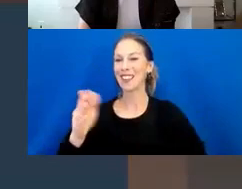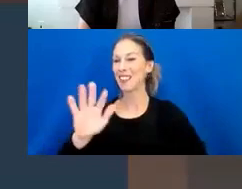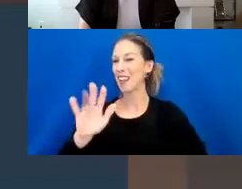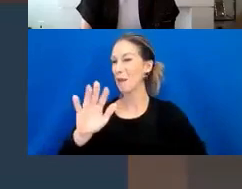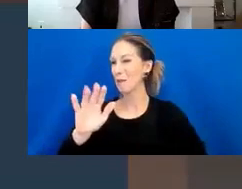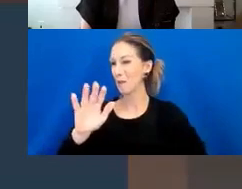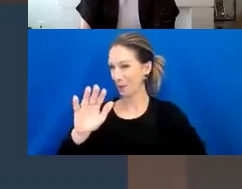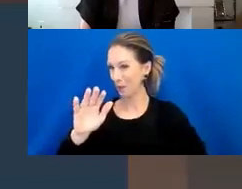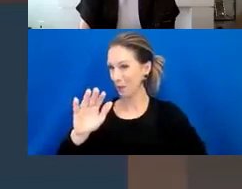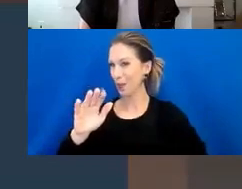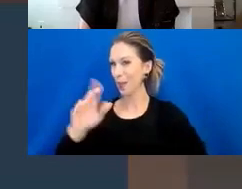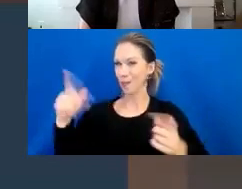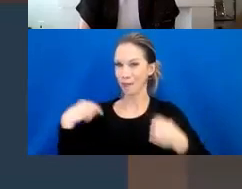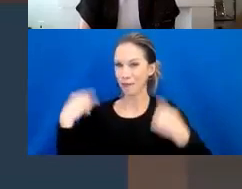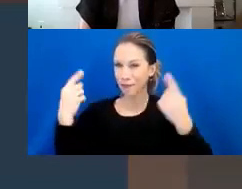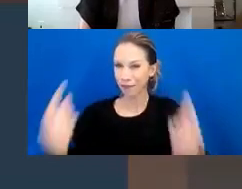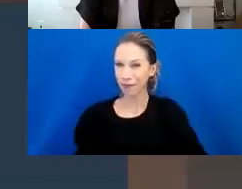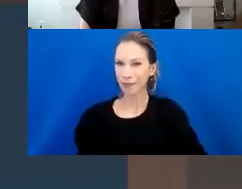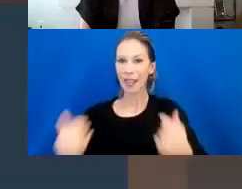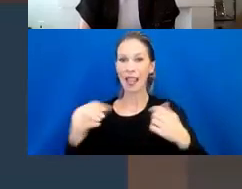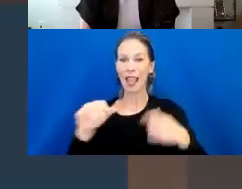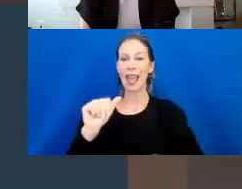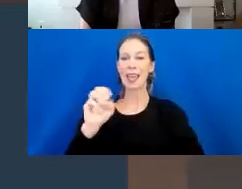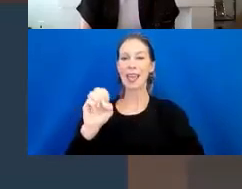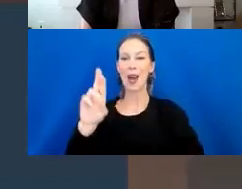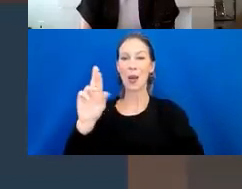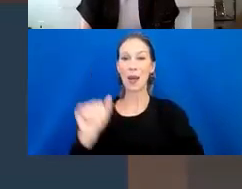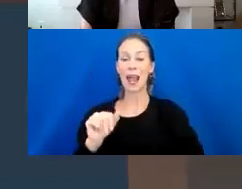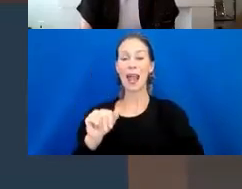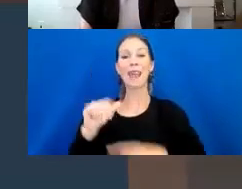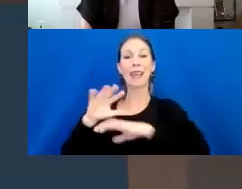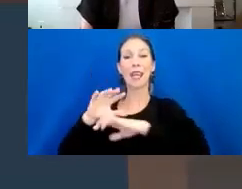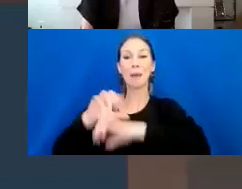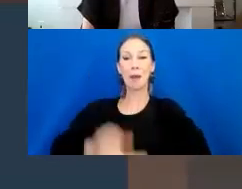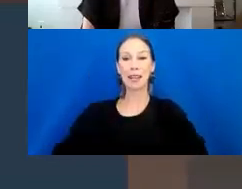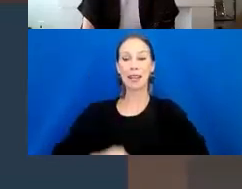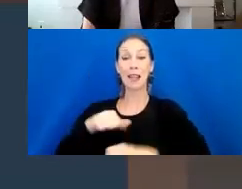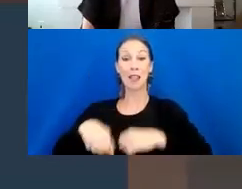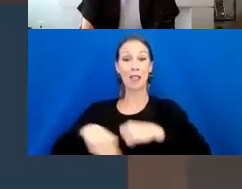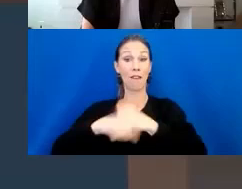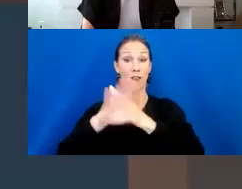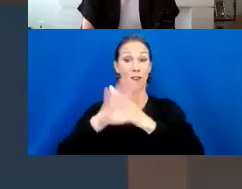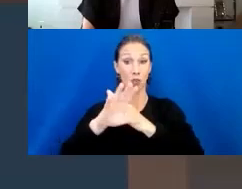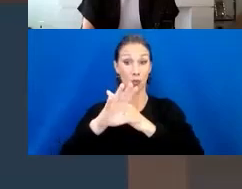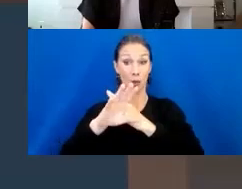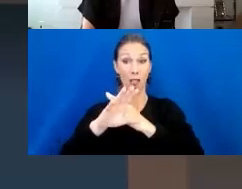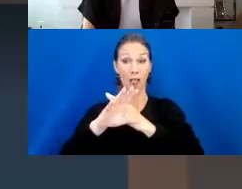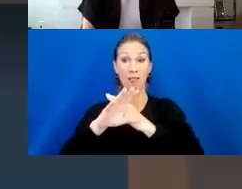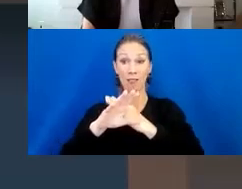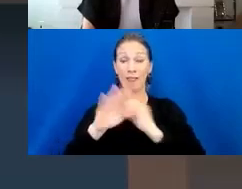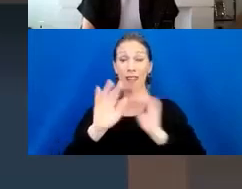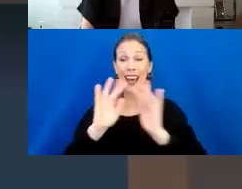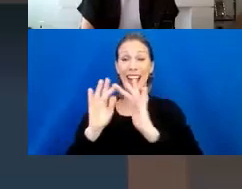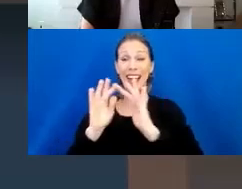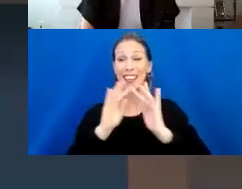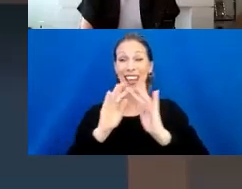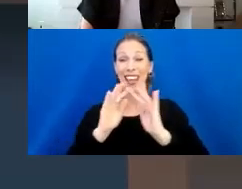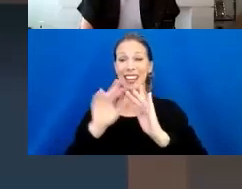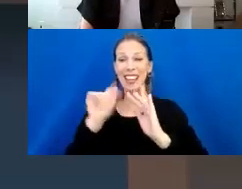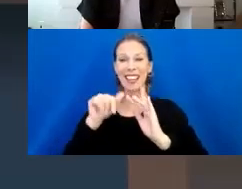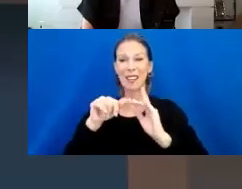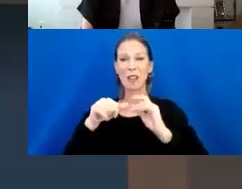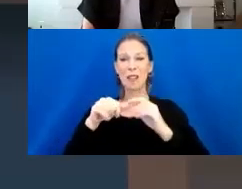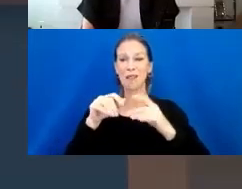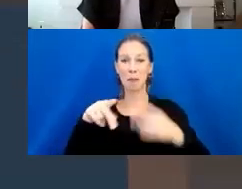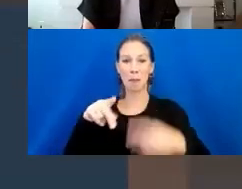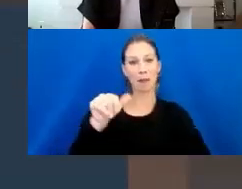what has been longstanding ARA practice. Nothing about this virtual environment actually changes that at all.